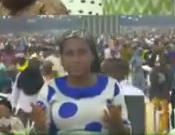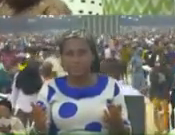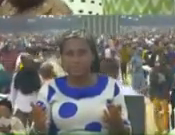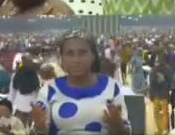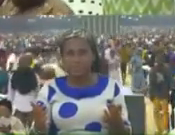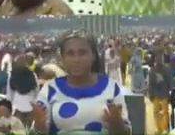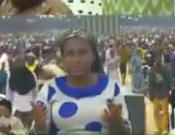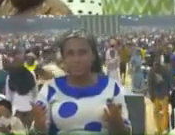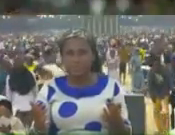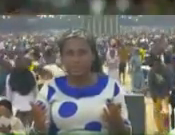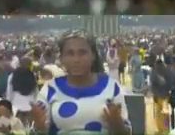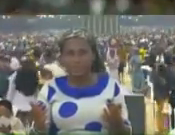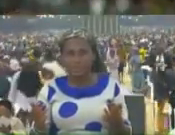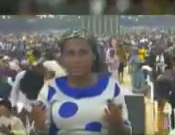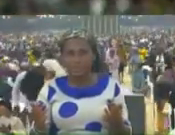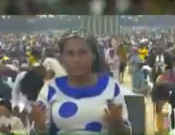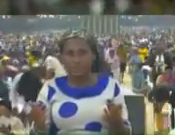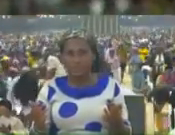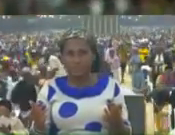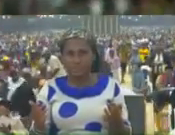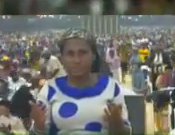Siege.